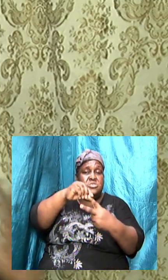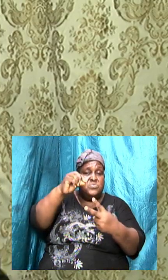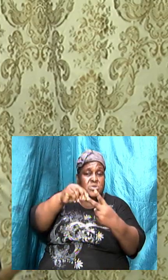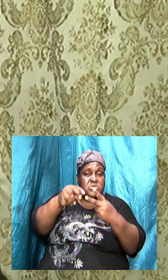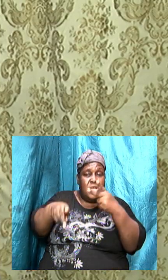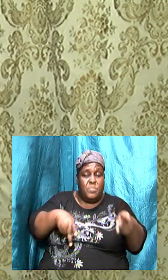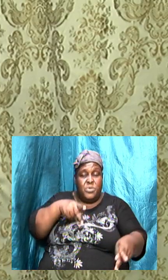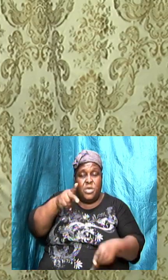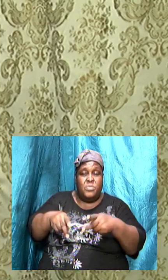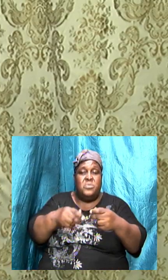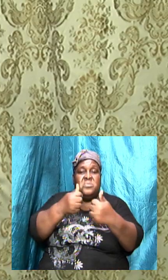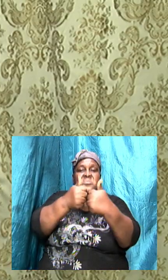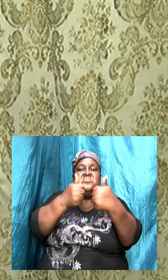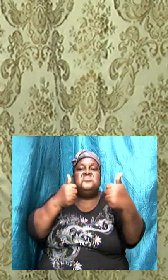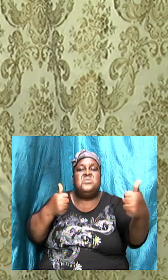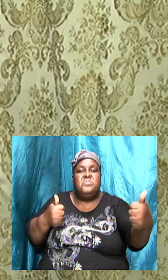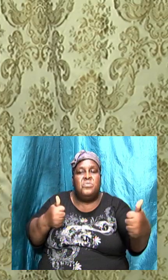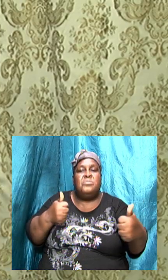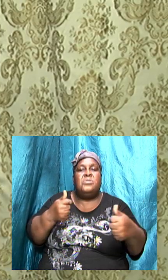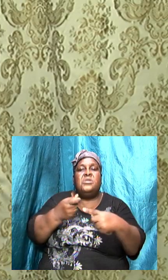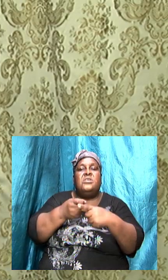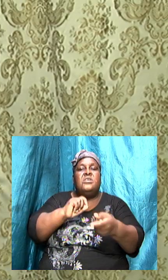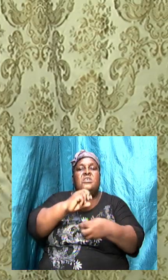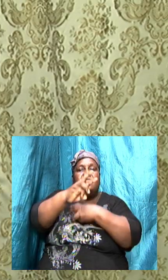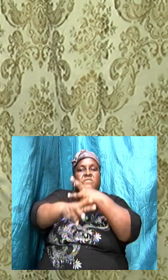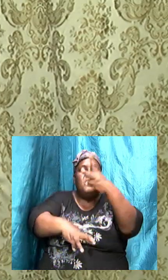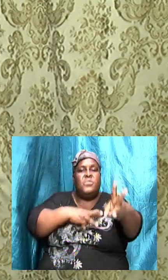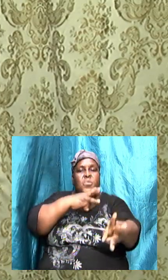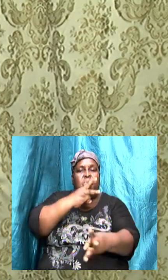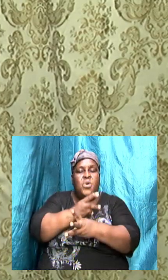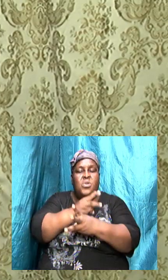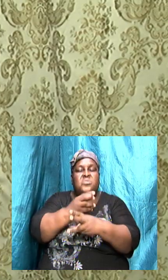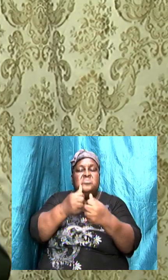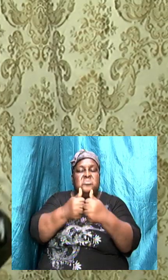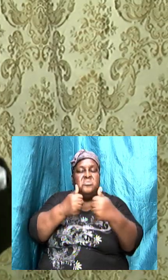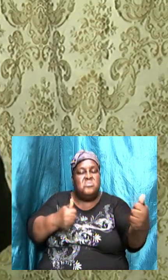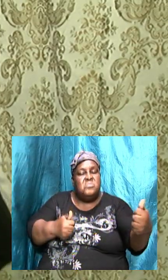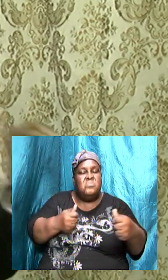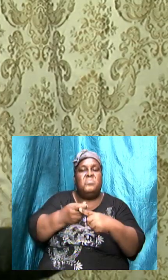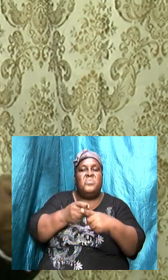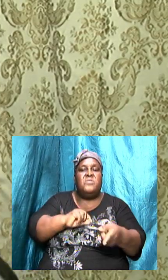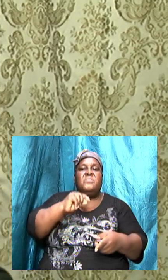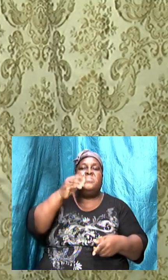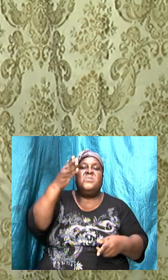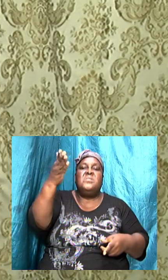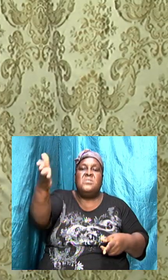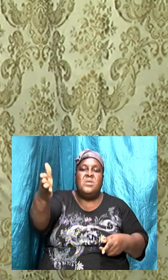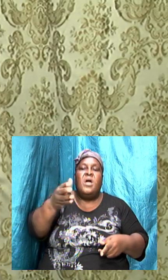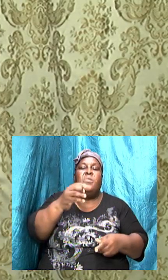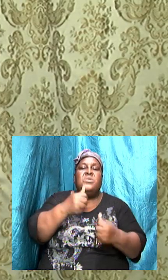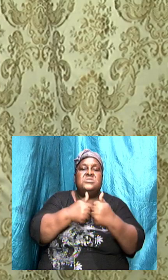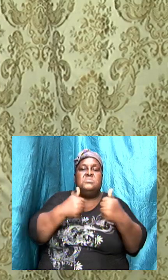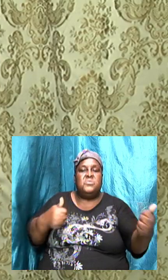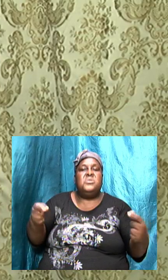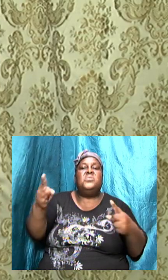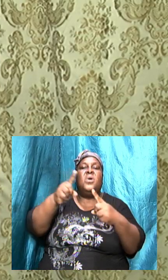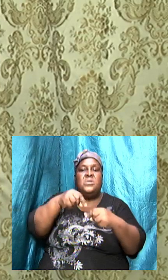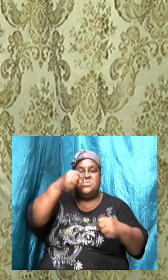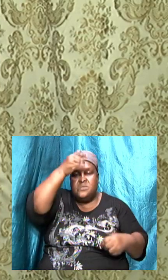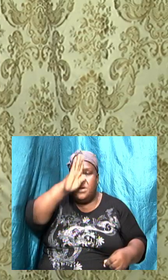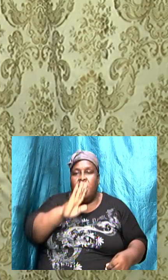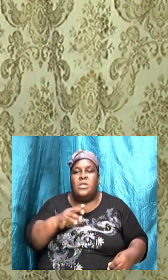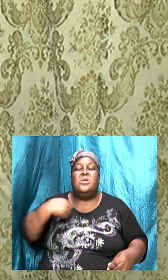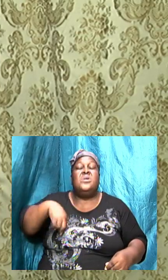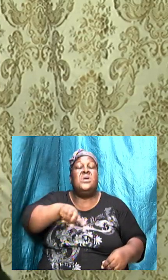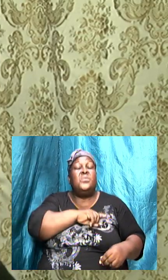we're separate from the world. And we are separated from them, and we are separated unto God. And we must